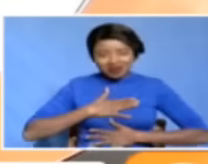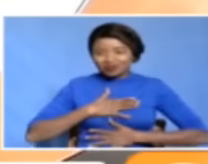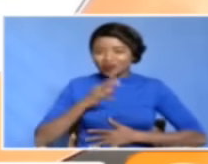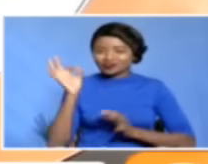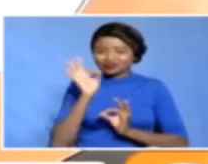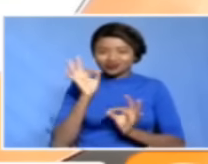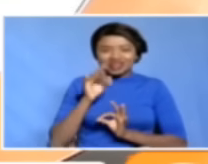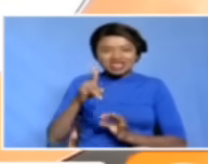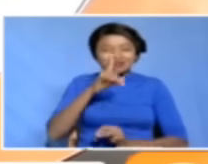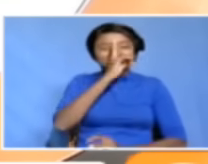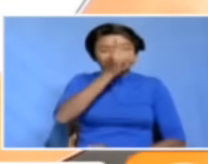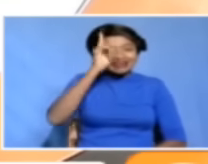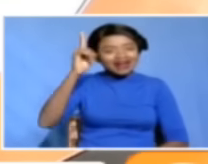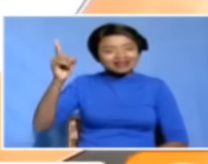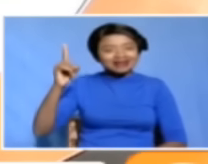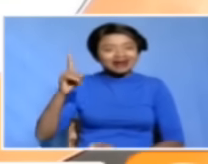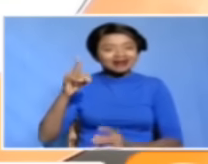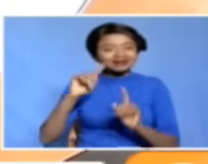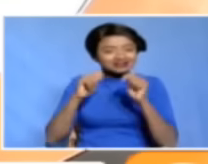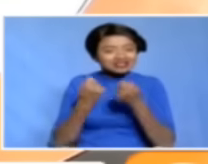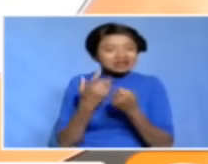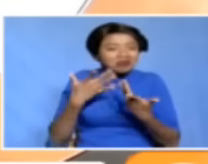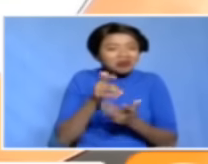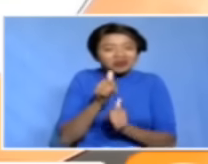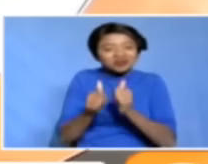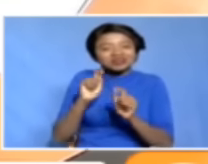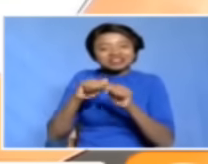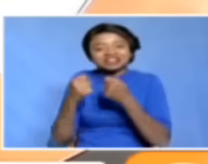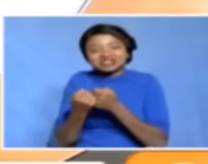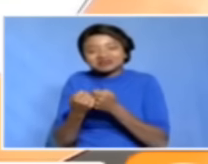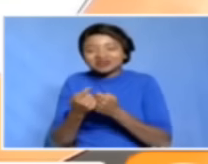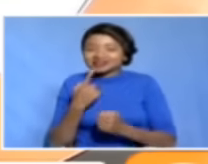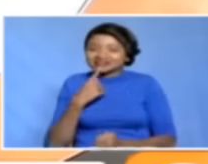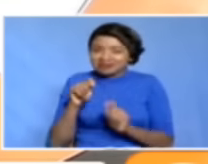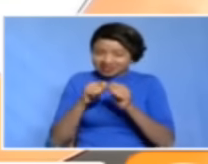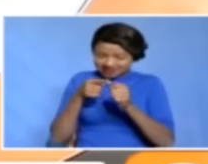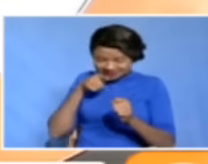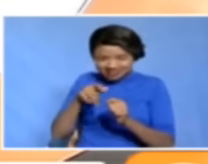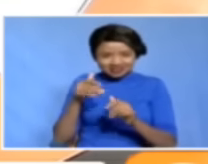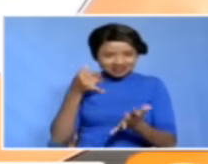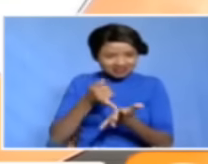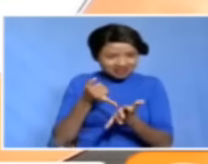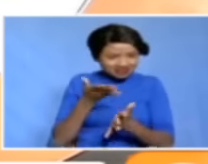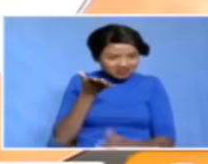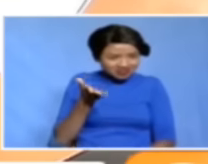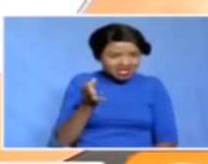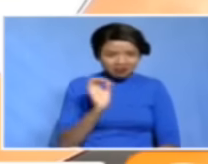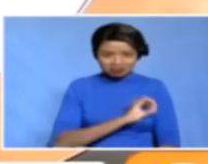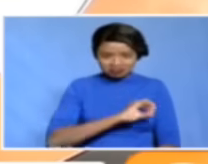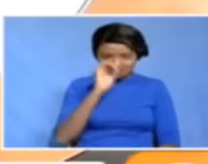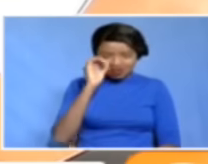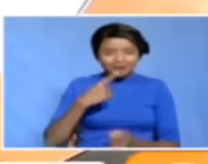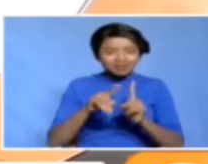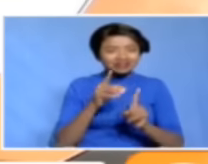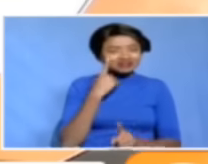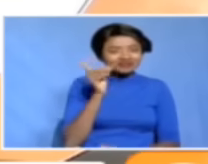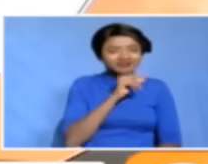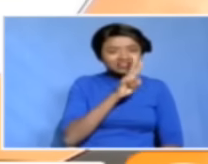Tanga Tanga team or handshake team? You said those teams don't exist. Although we've seen some MPs talking about those teams as